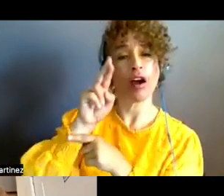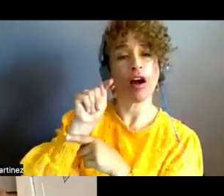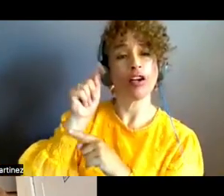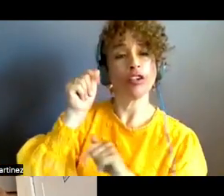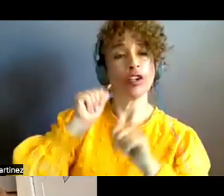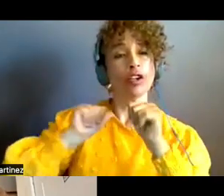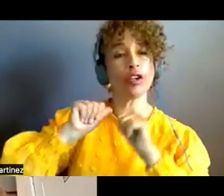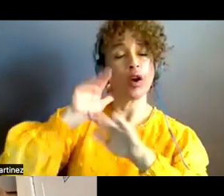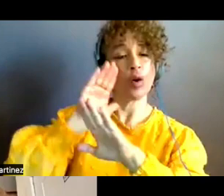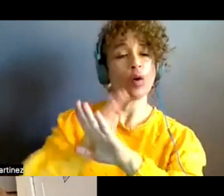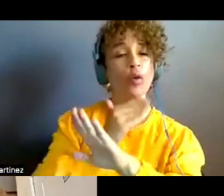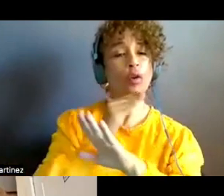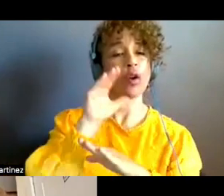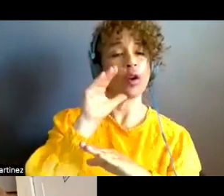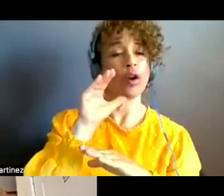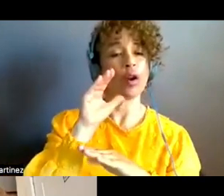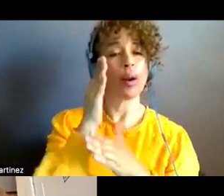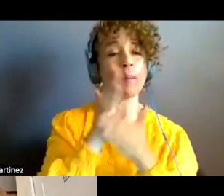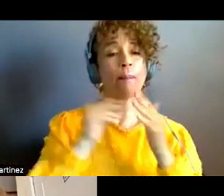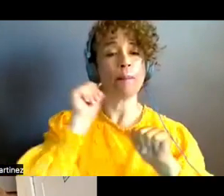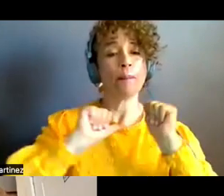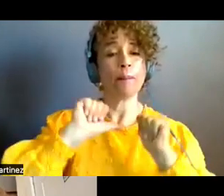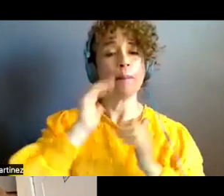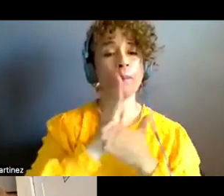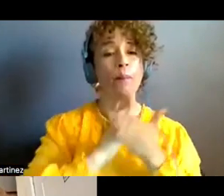Then we have a concert as part of the